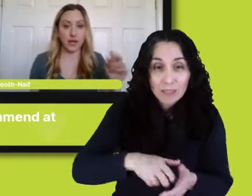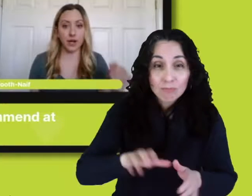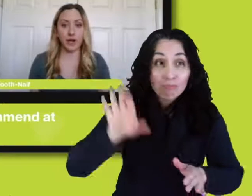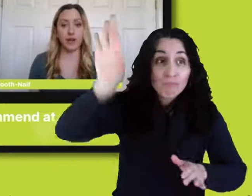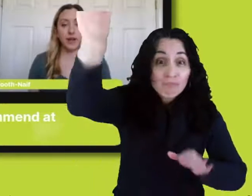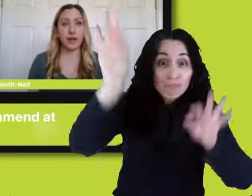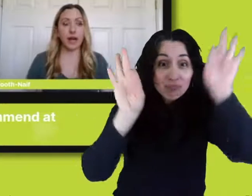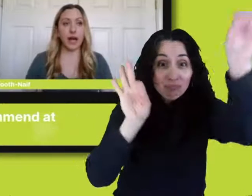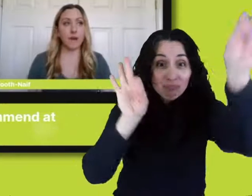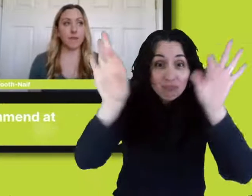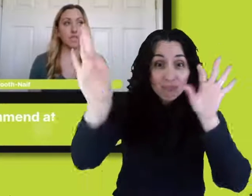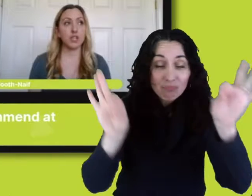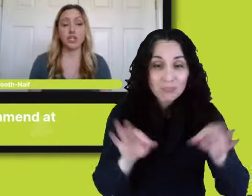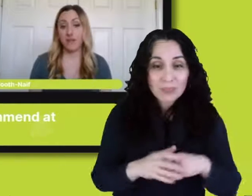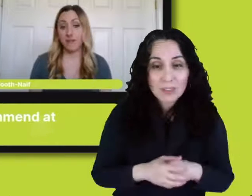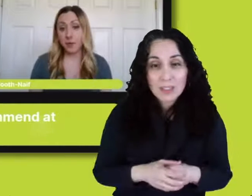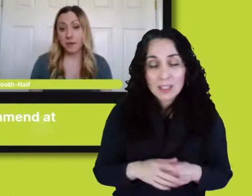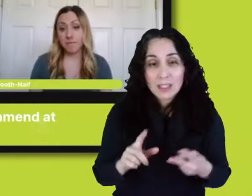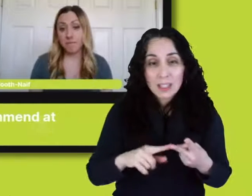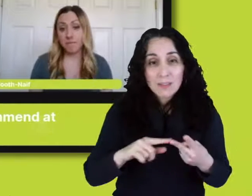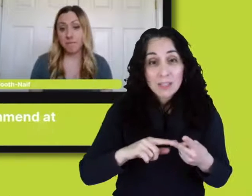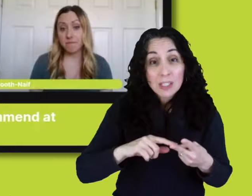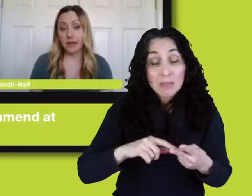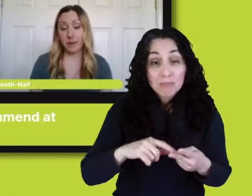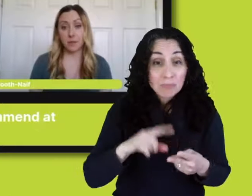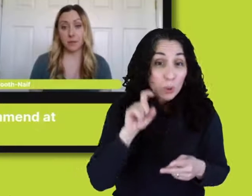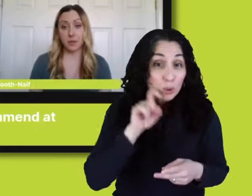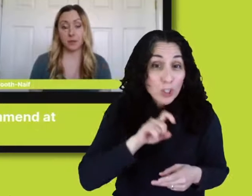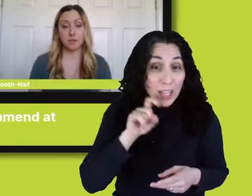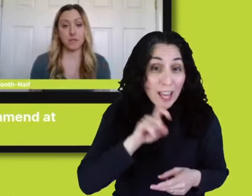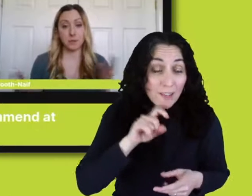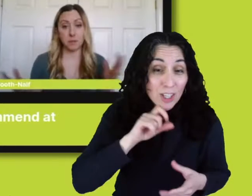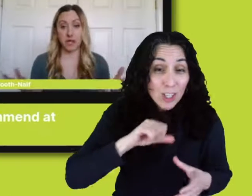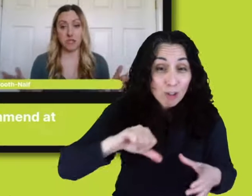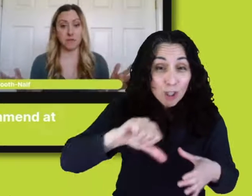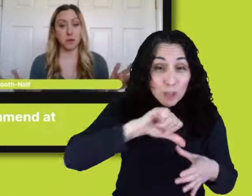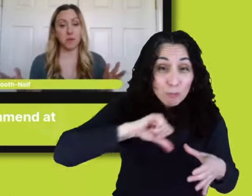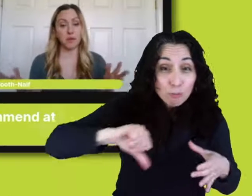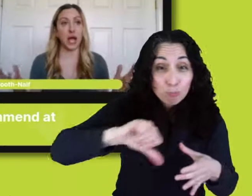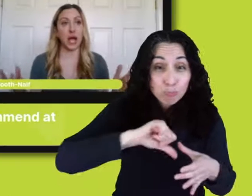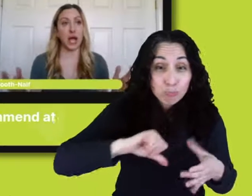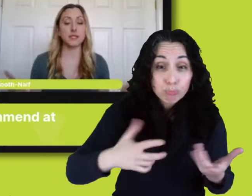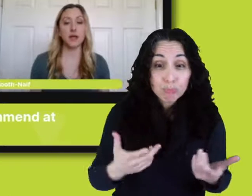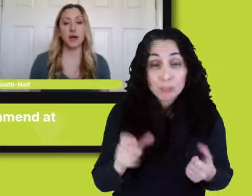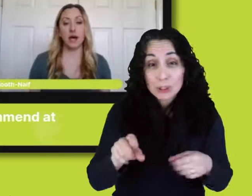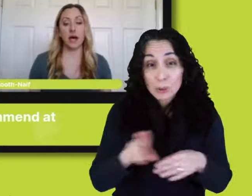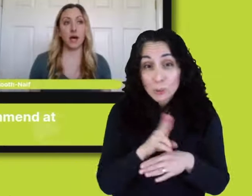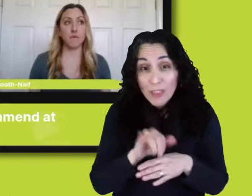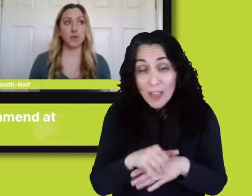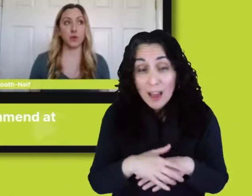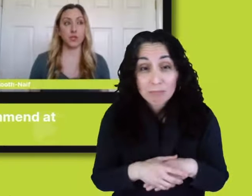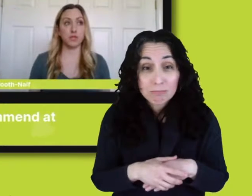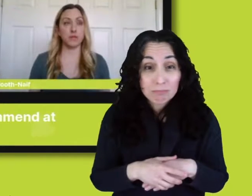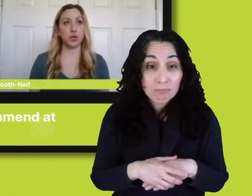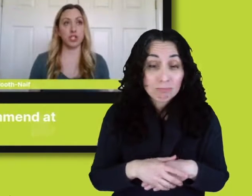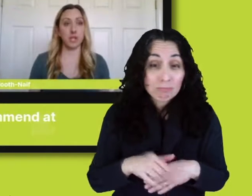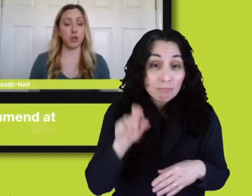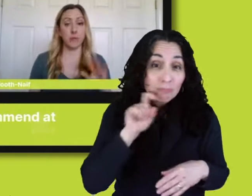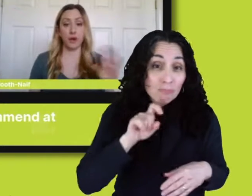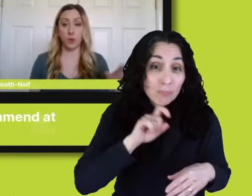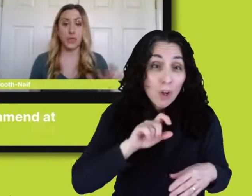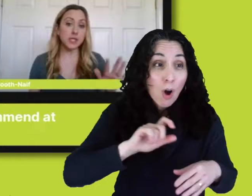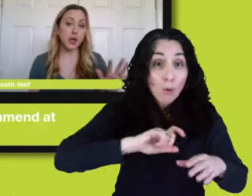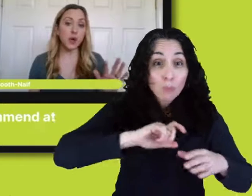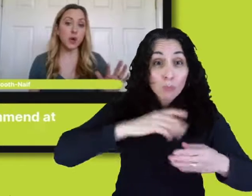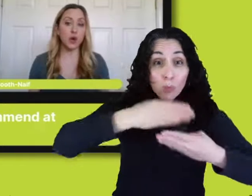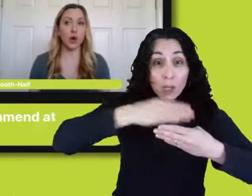or a mirror. Shaving cream. A lot of people, typically have shaving cream in their house. You can put shaving